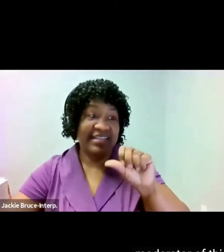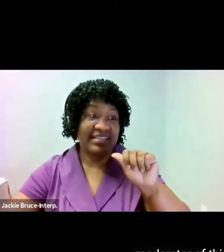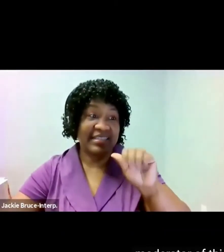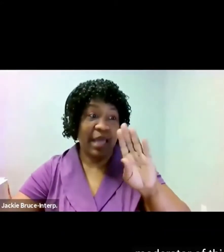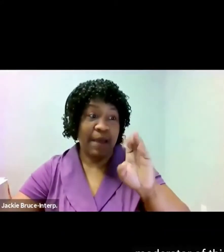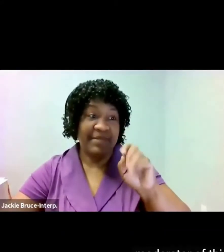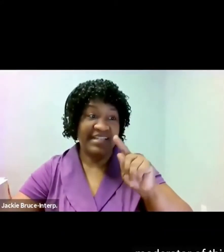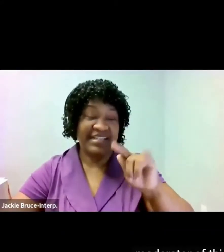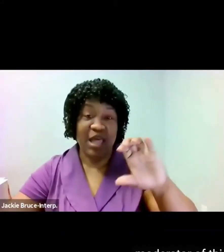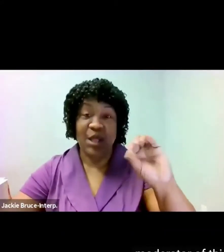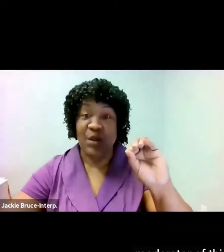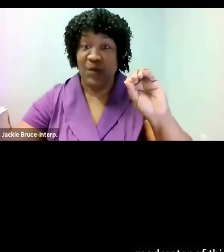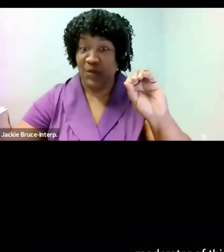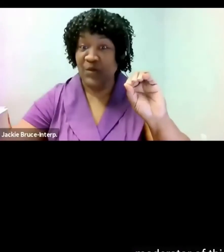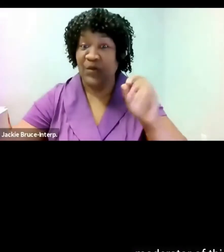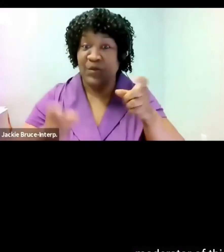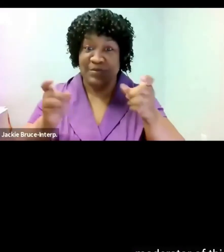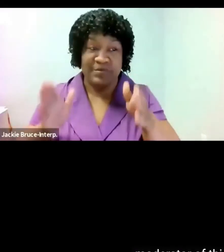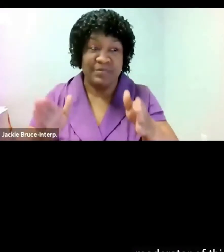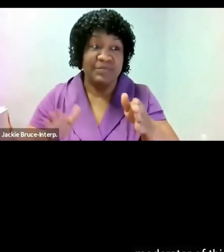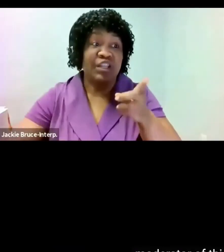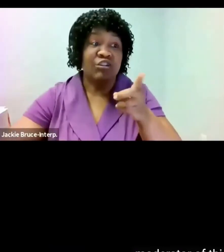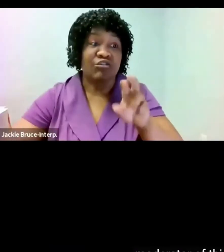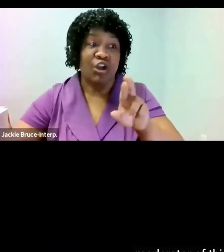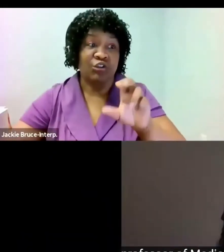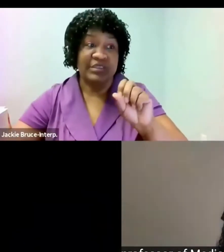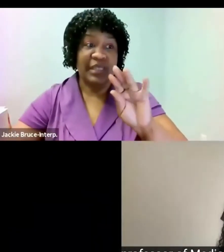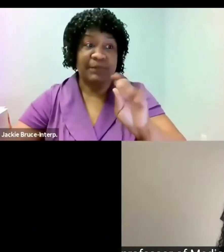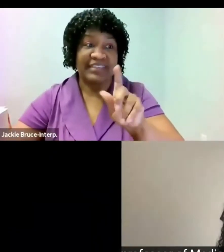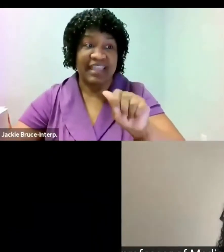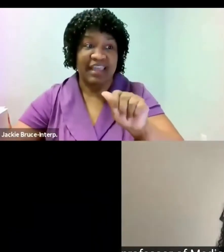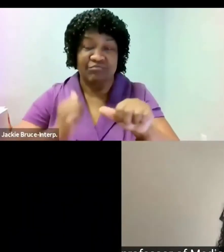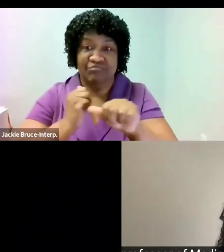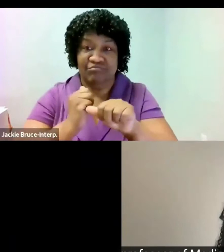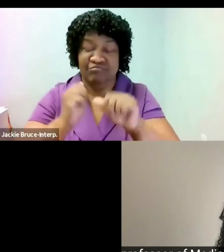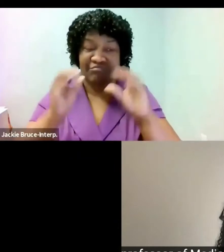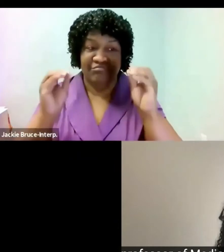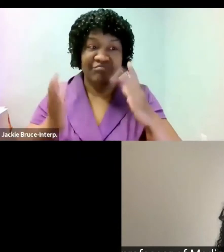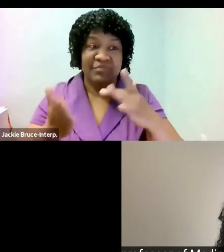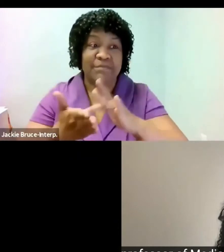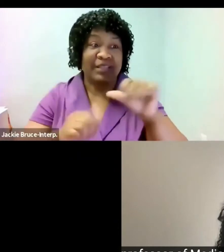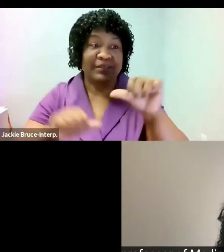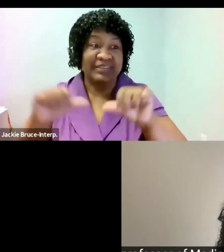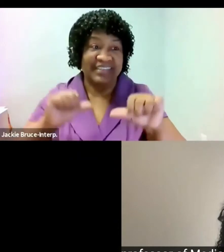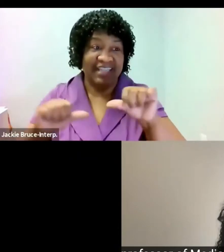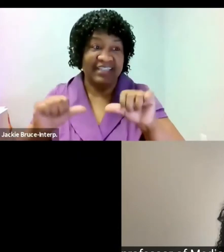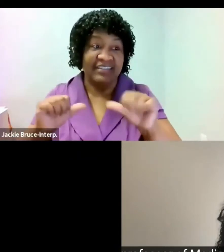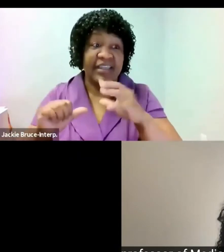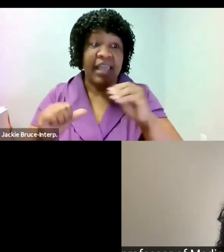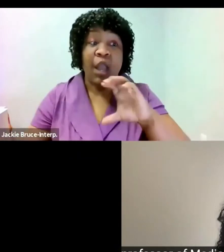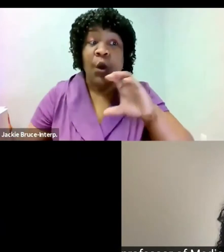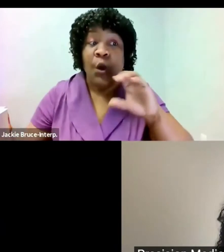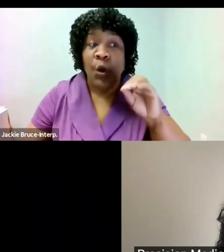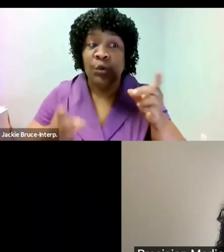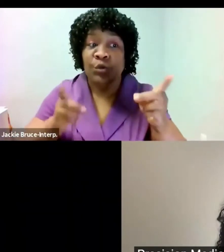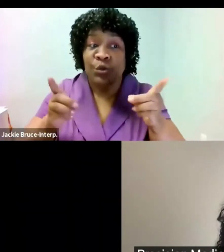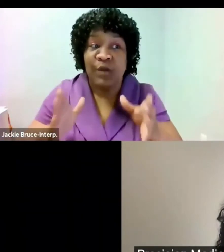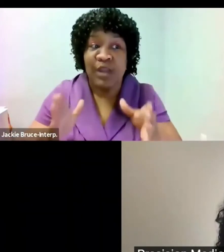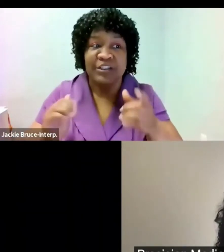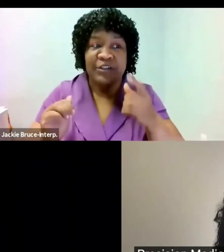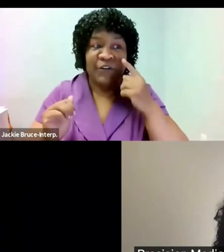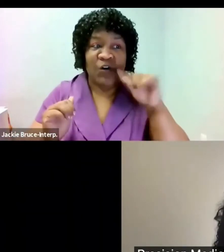moderator of this webinar. Dr. Sabatello is an Associate Professor of Medical Sciences and Co-Director of the